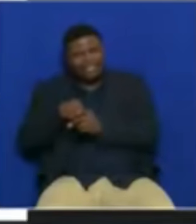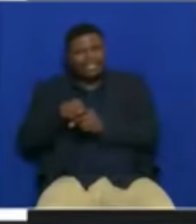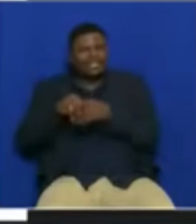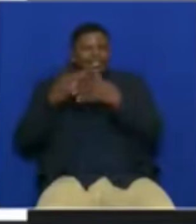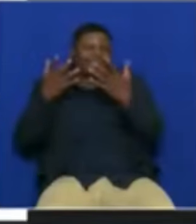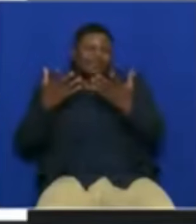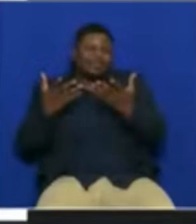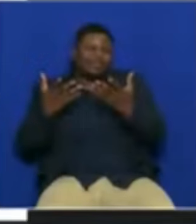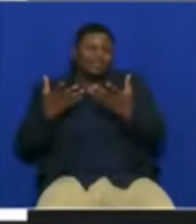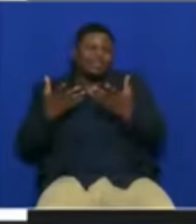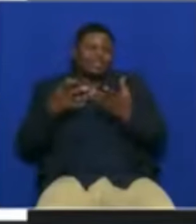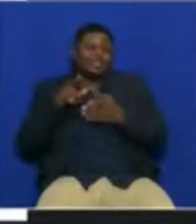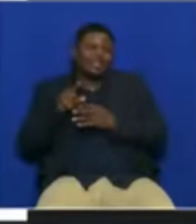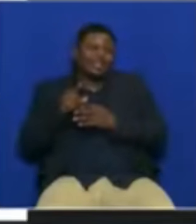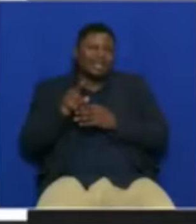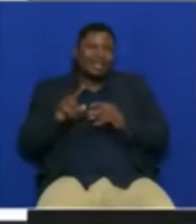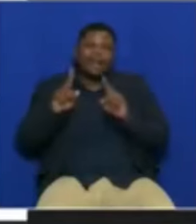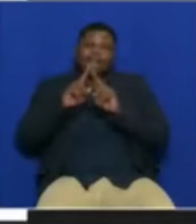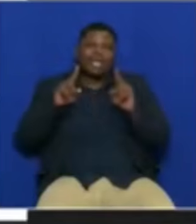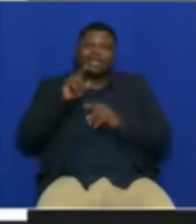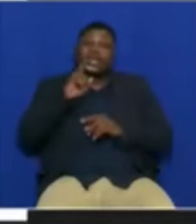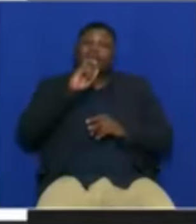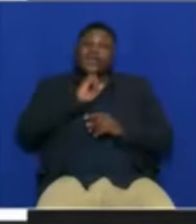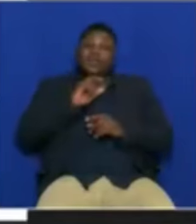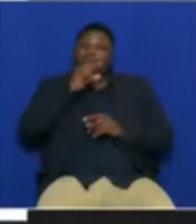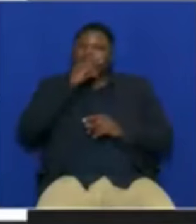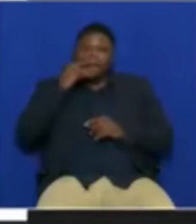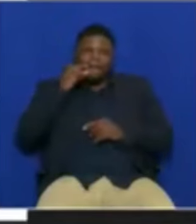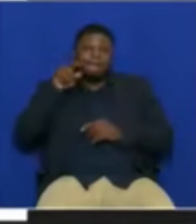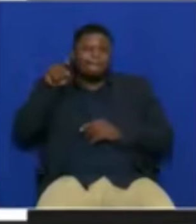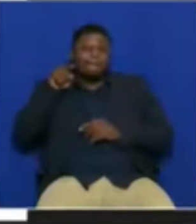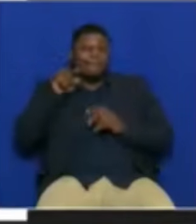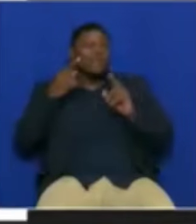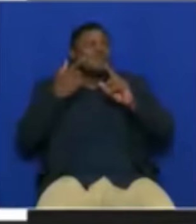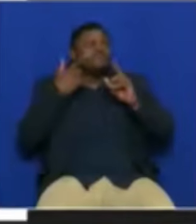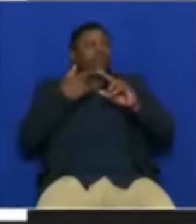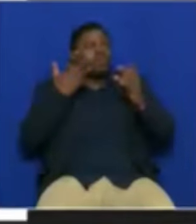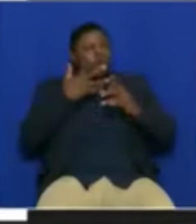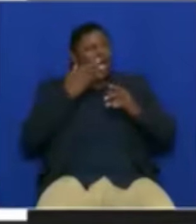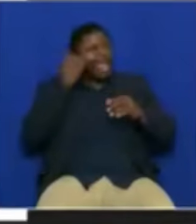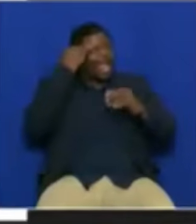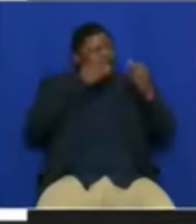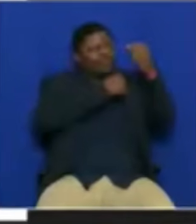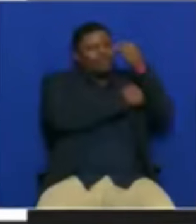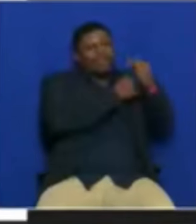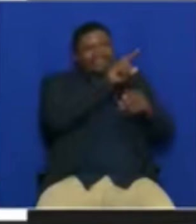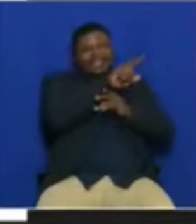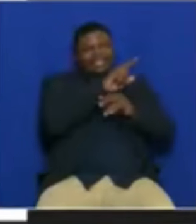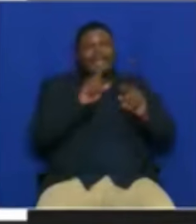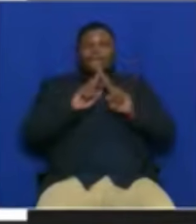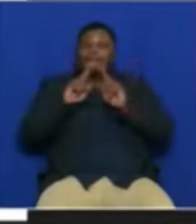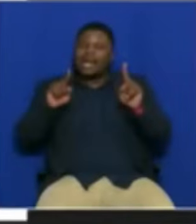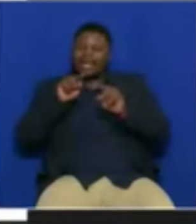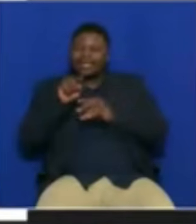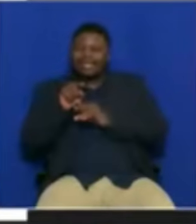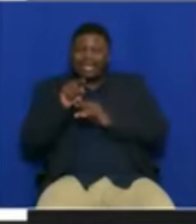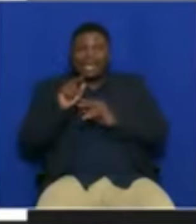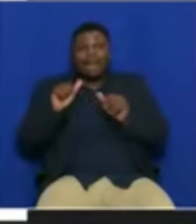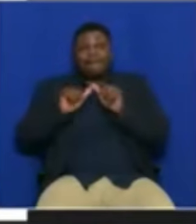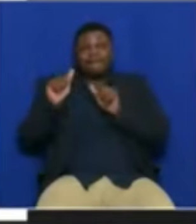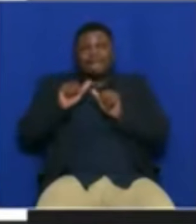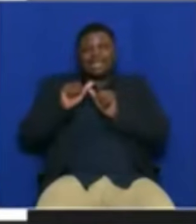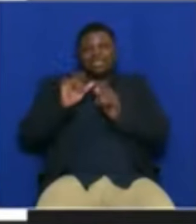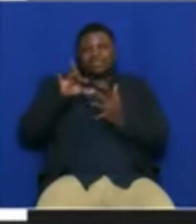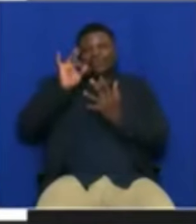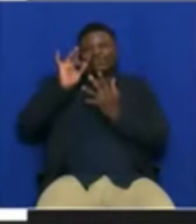putting the name there. Okay. He's at head office. There was no intent with that. So your better selection would have been from amongst